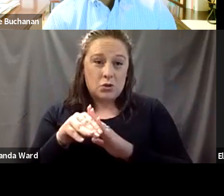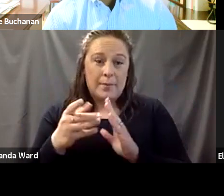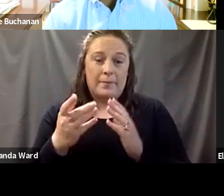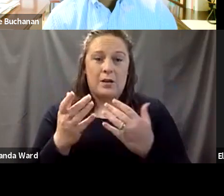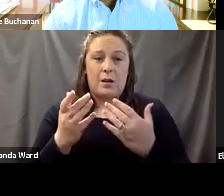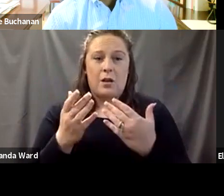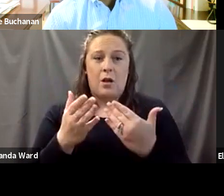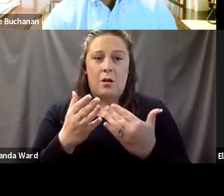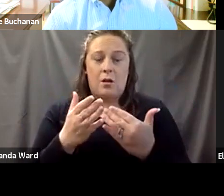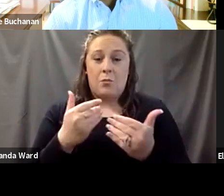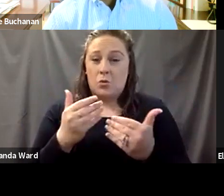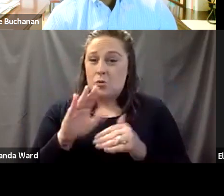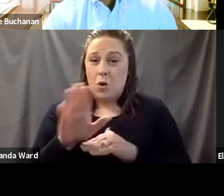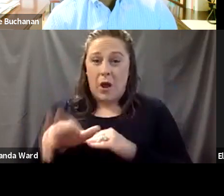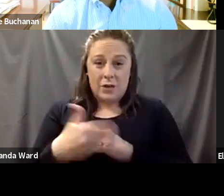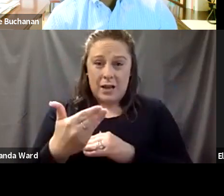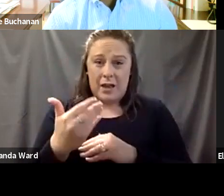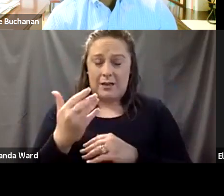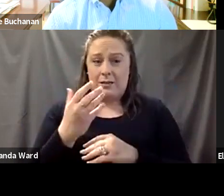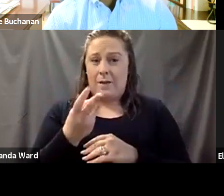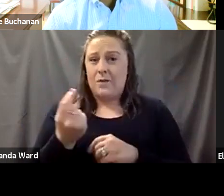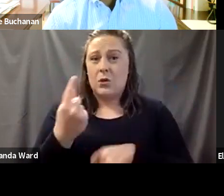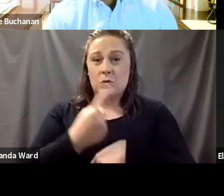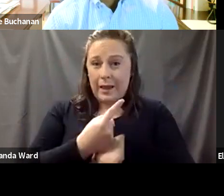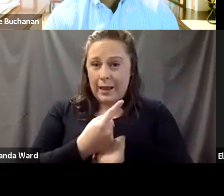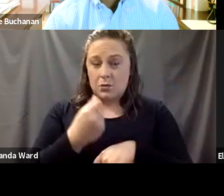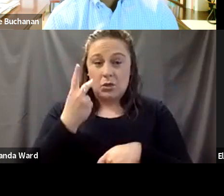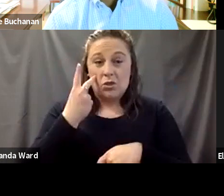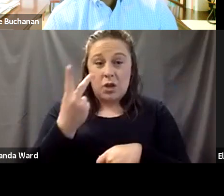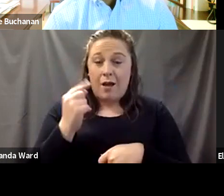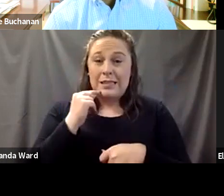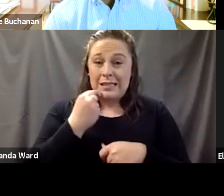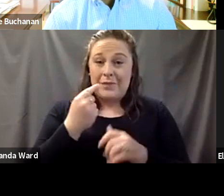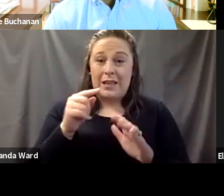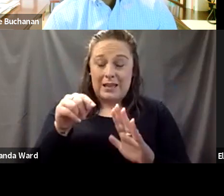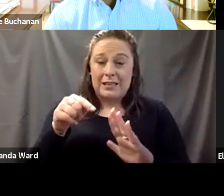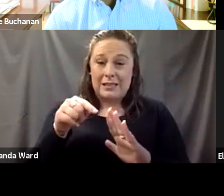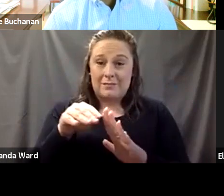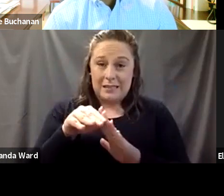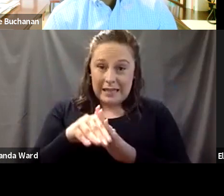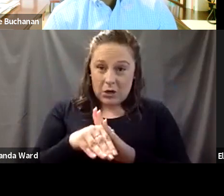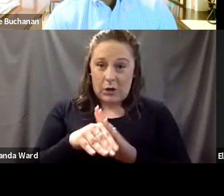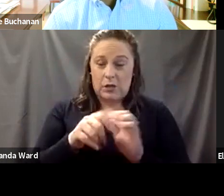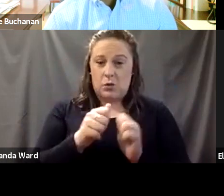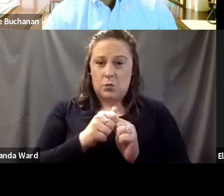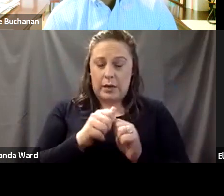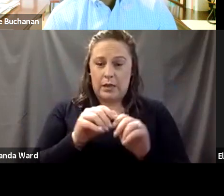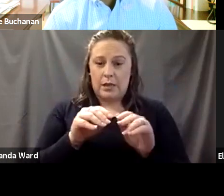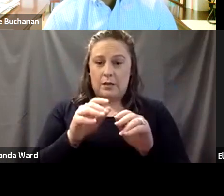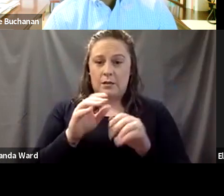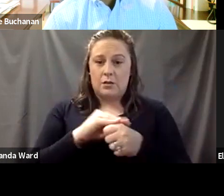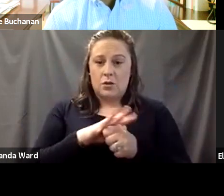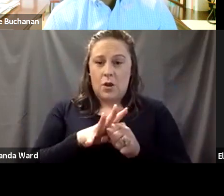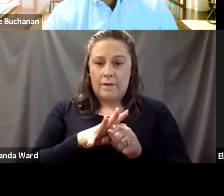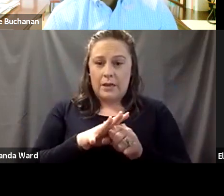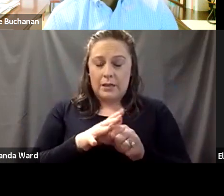almost overnight. And in my world, over a couple of days, I mean, we saw a significant decrease in COVID transmission when the mask